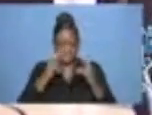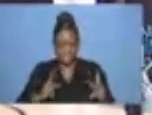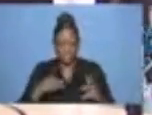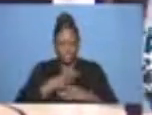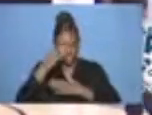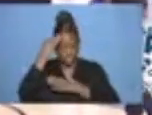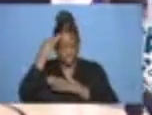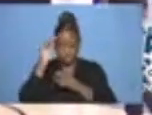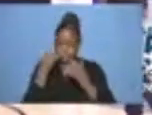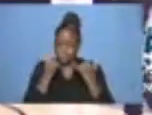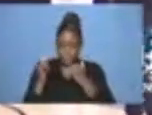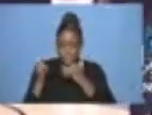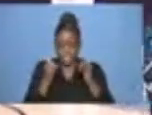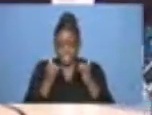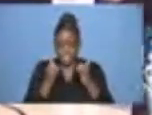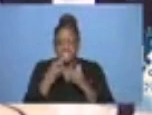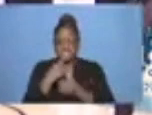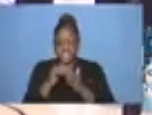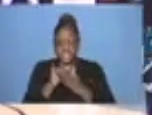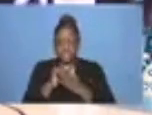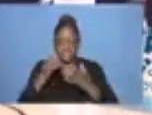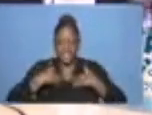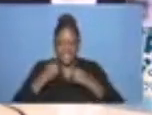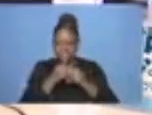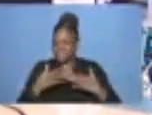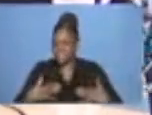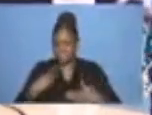shorthanded to everybody else, but to us, we felt like we had everything we needed. So these guys just came out every day and just fought.